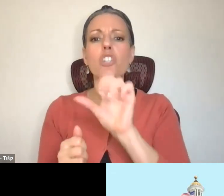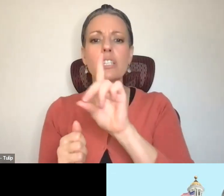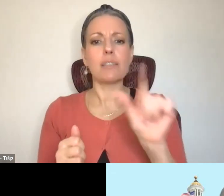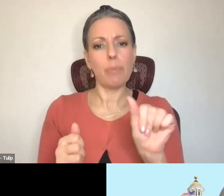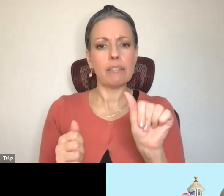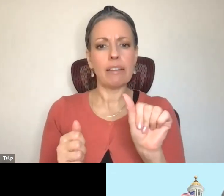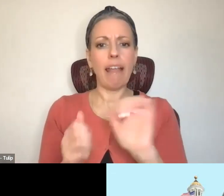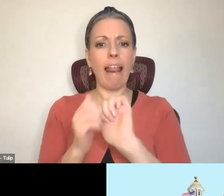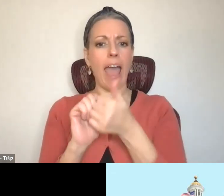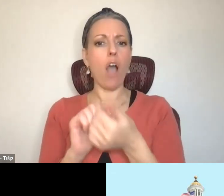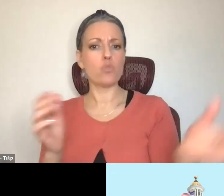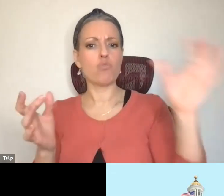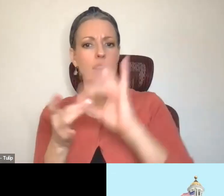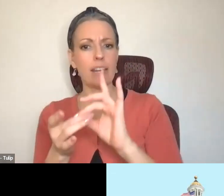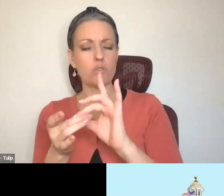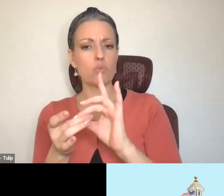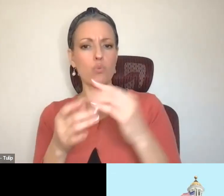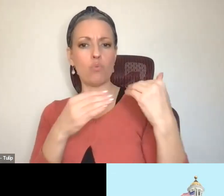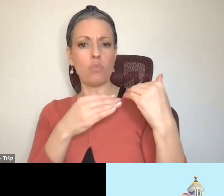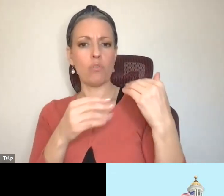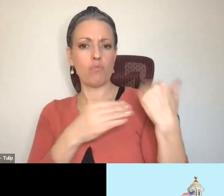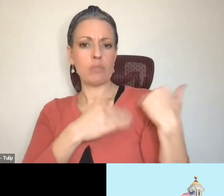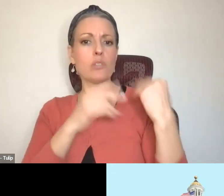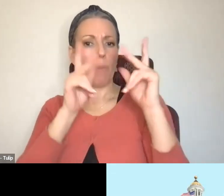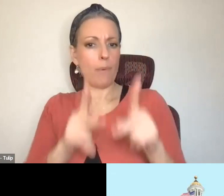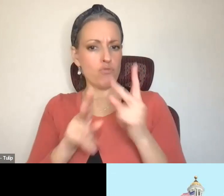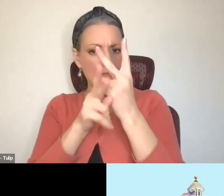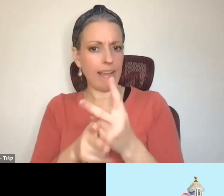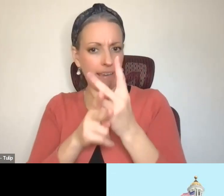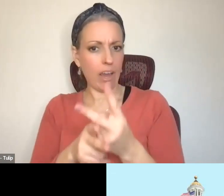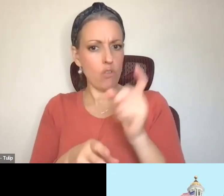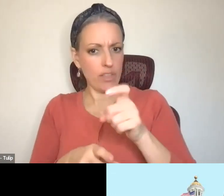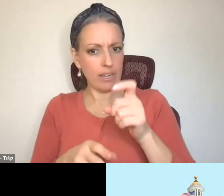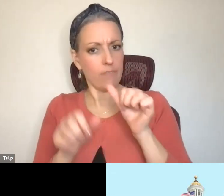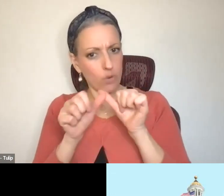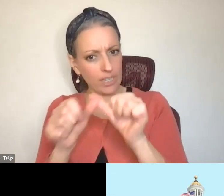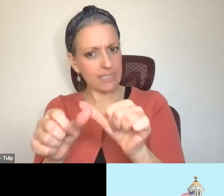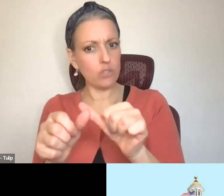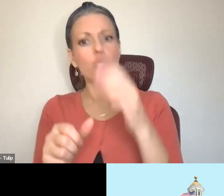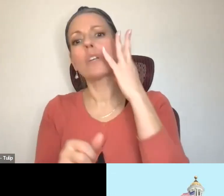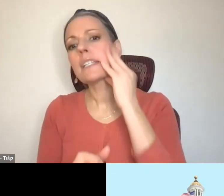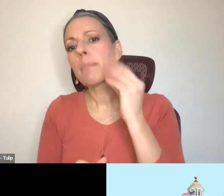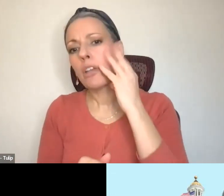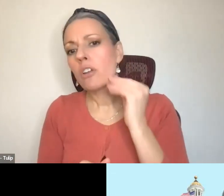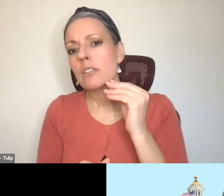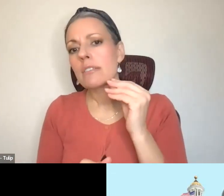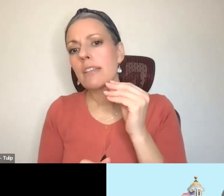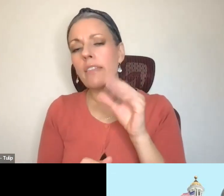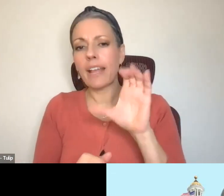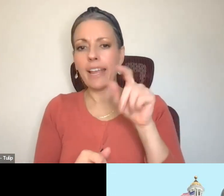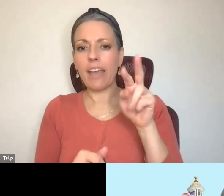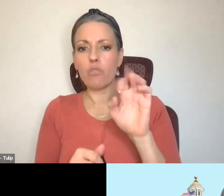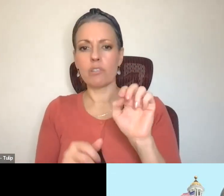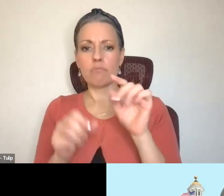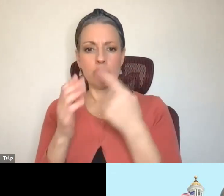relates to conservatorship, the need for them, the continuum of experience that Catherine talked